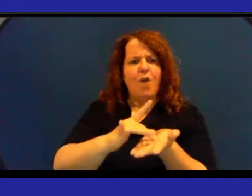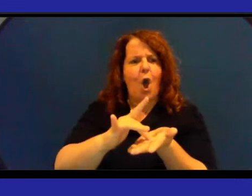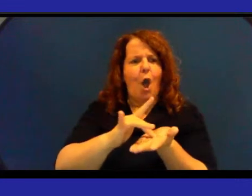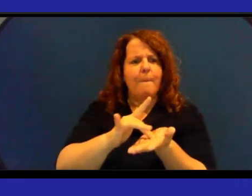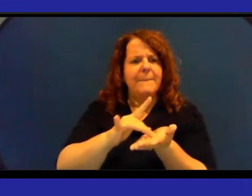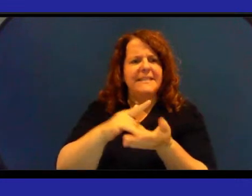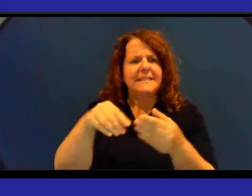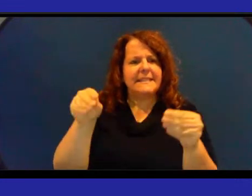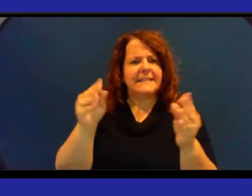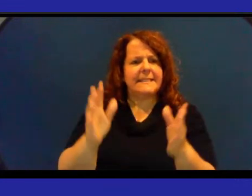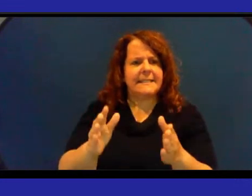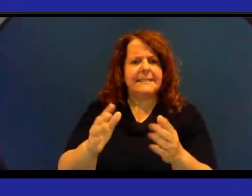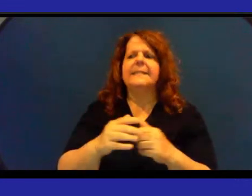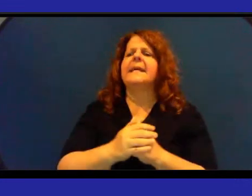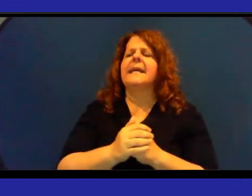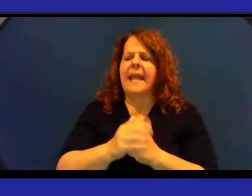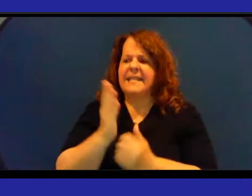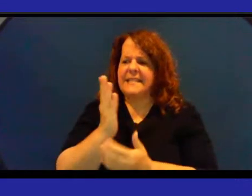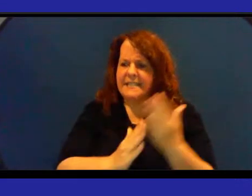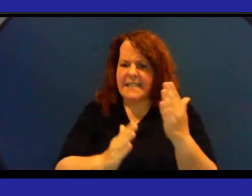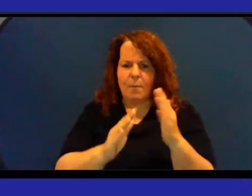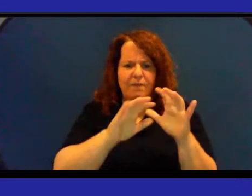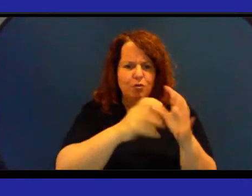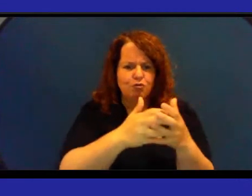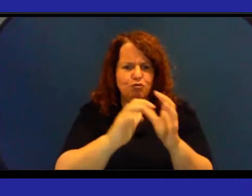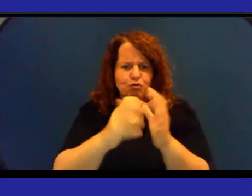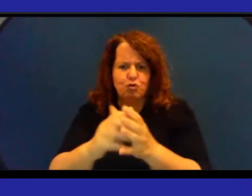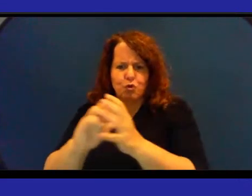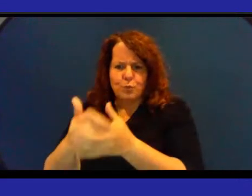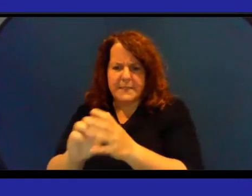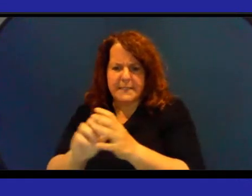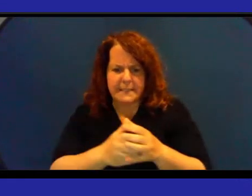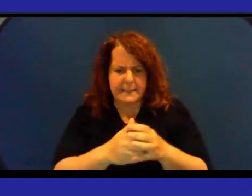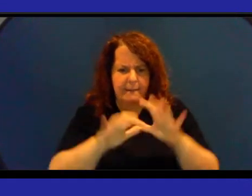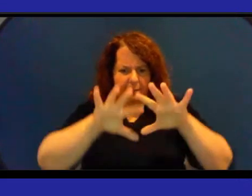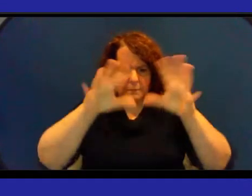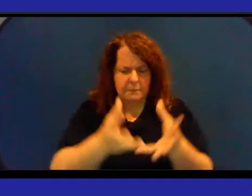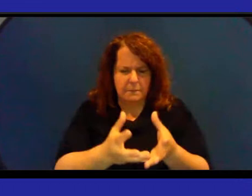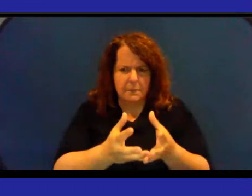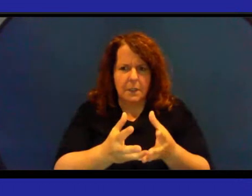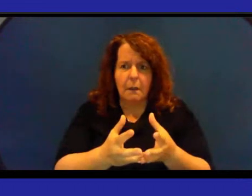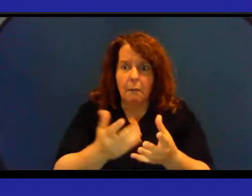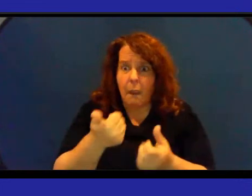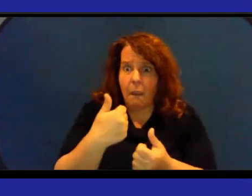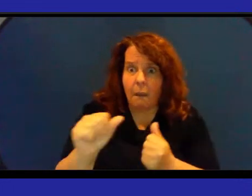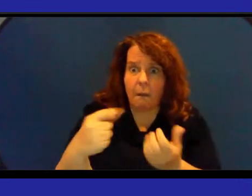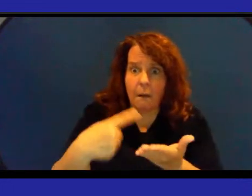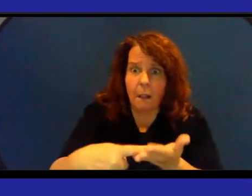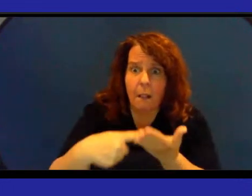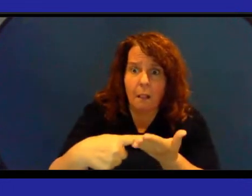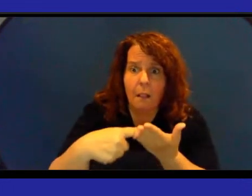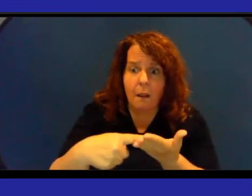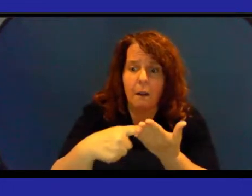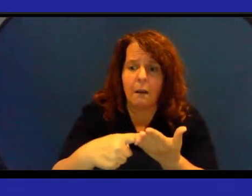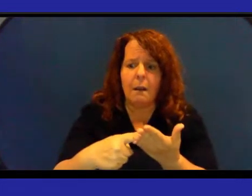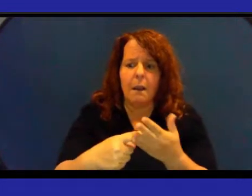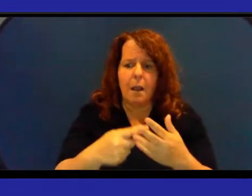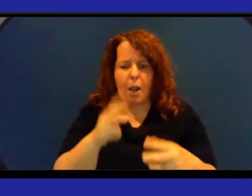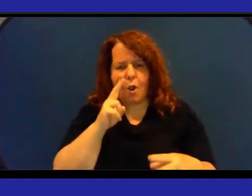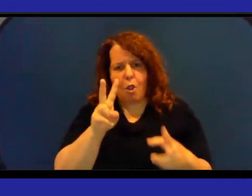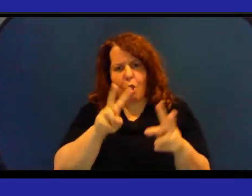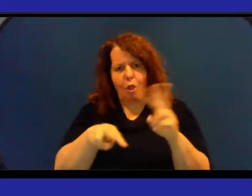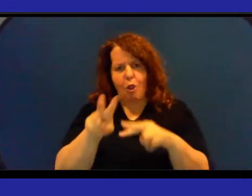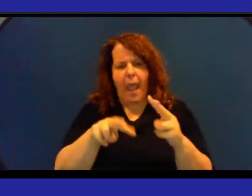of the demographics in that group. I don't know if there is any discussion in looking at